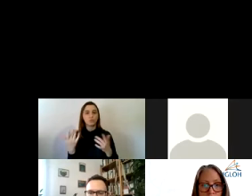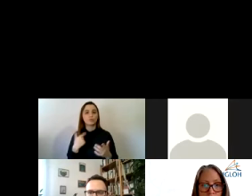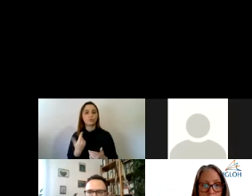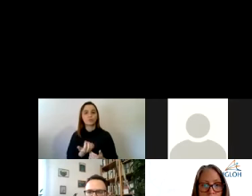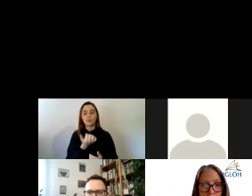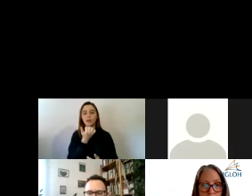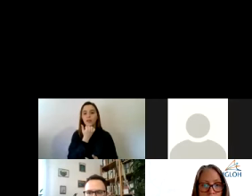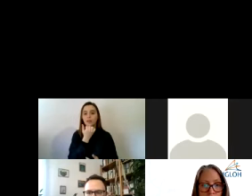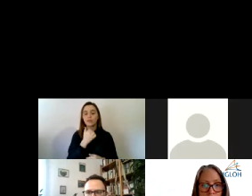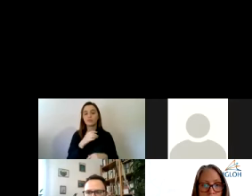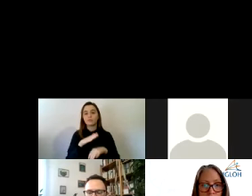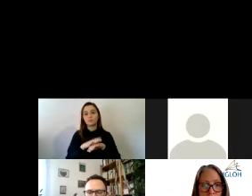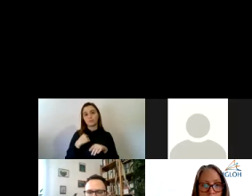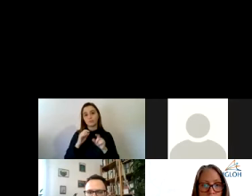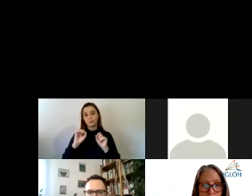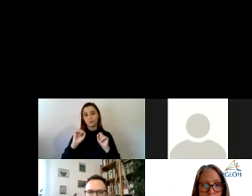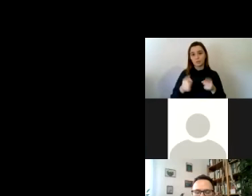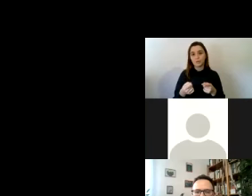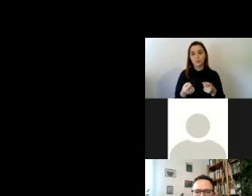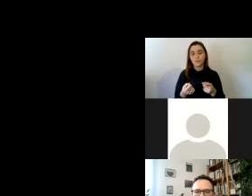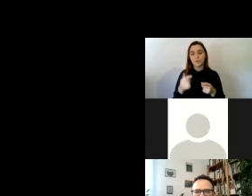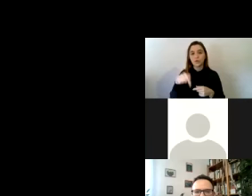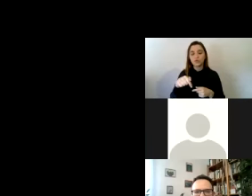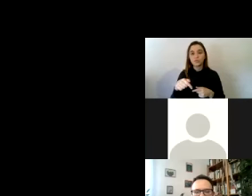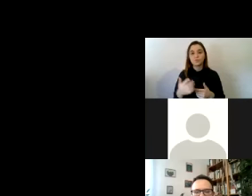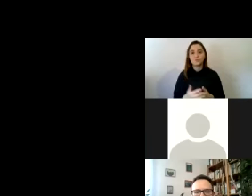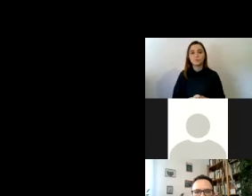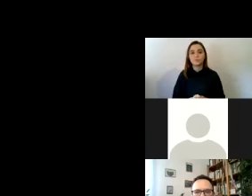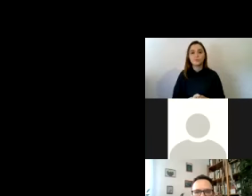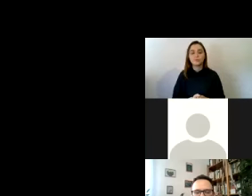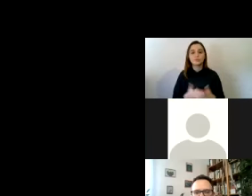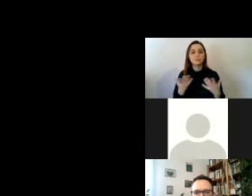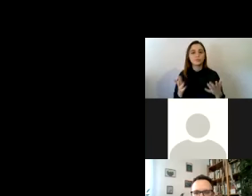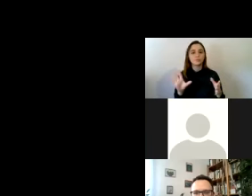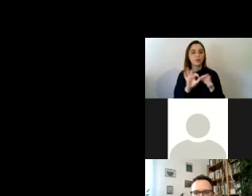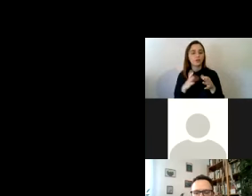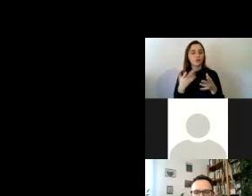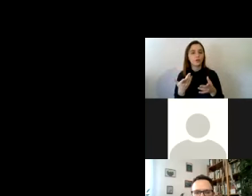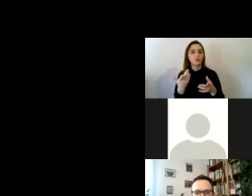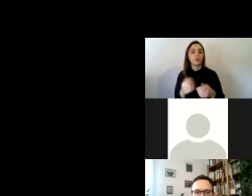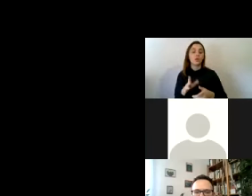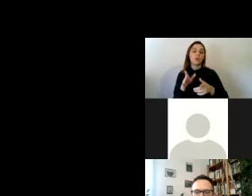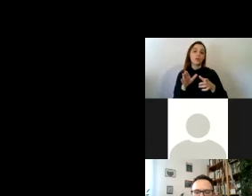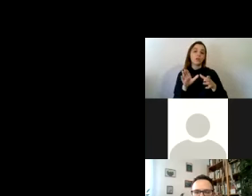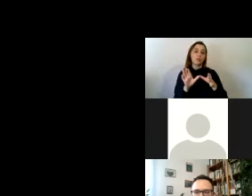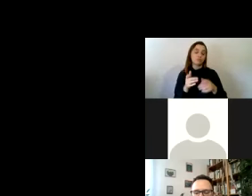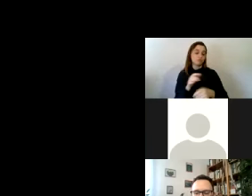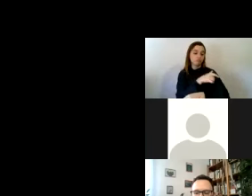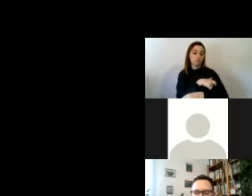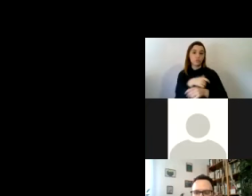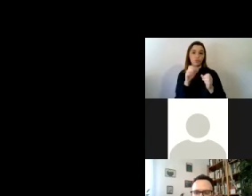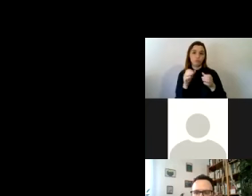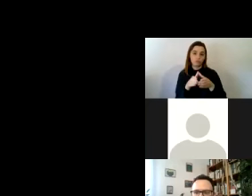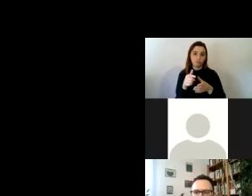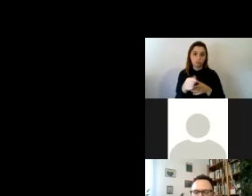this introductory speech today about underrepresentation and equal opportunities in